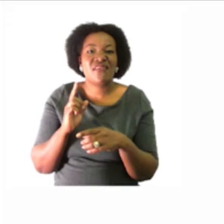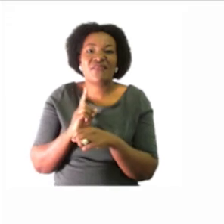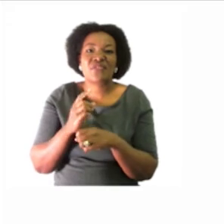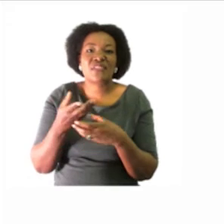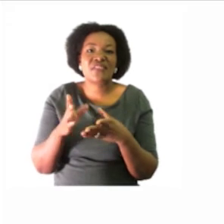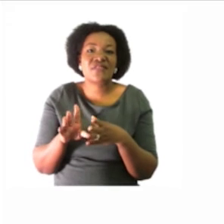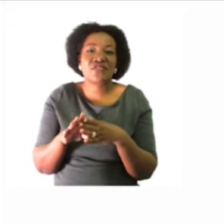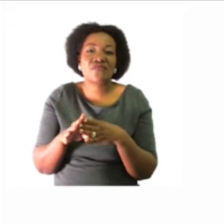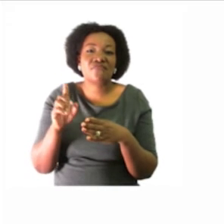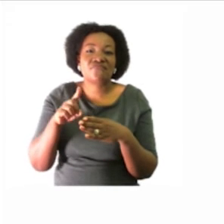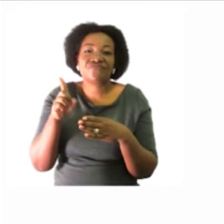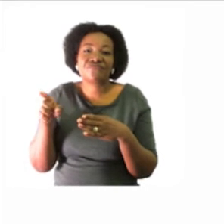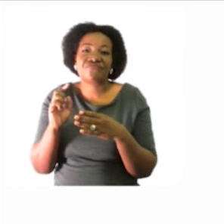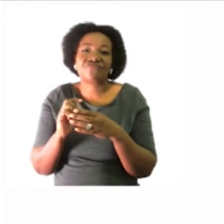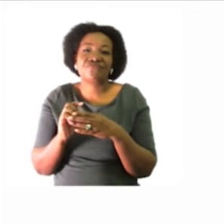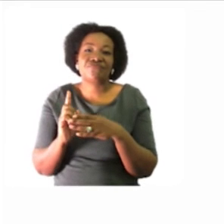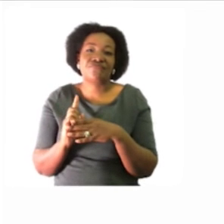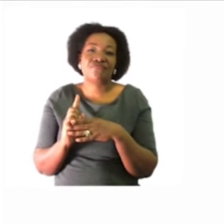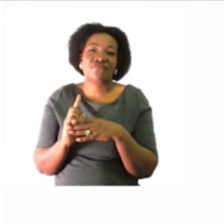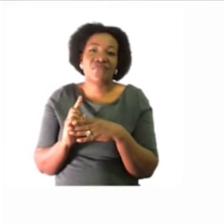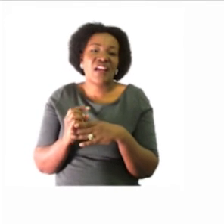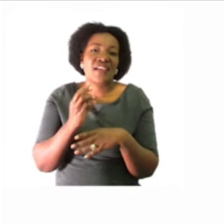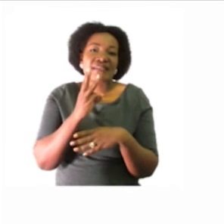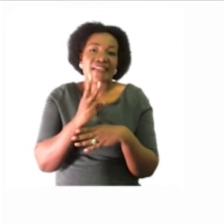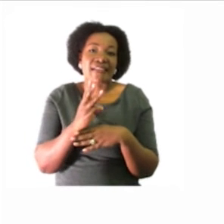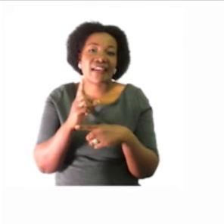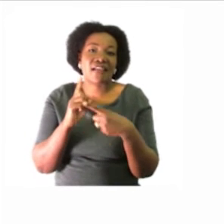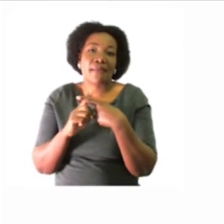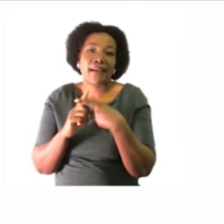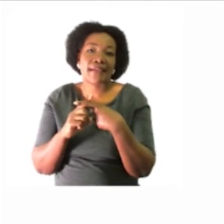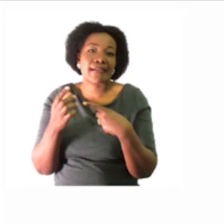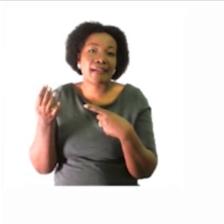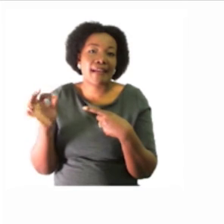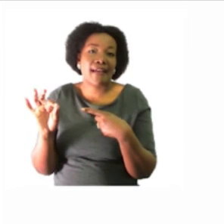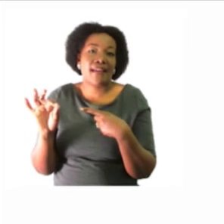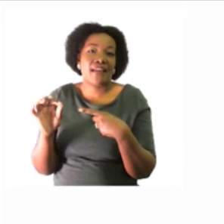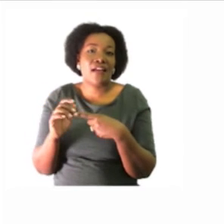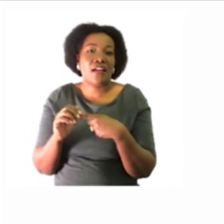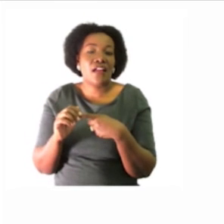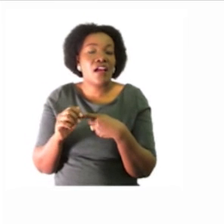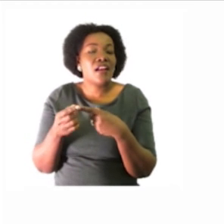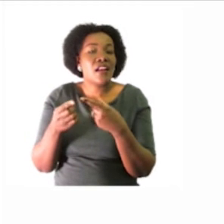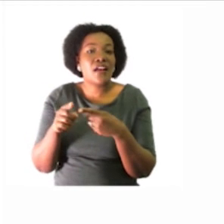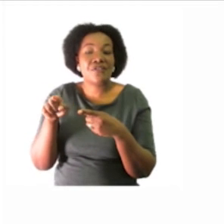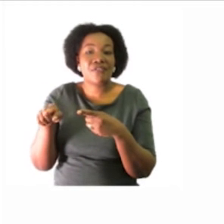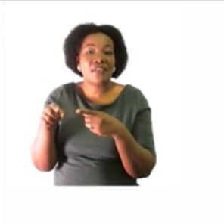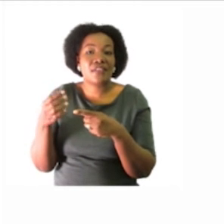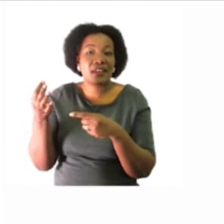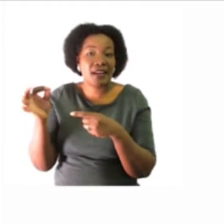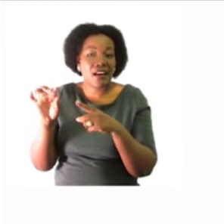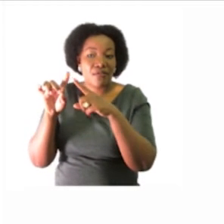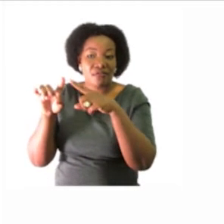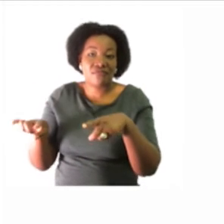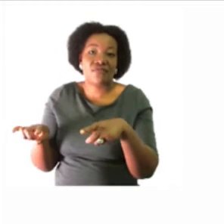look at the next one, which says 3 plus 9. So we have to split the 9. How